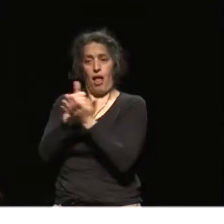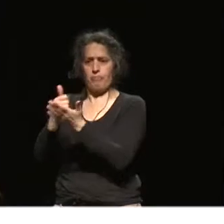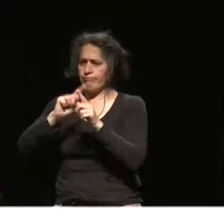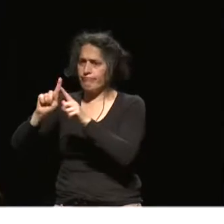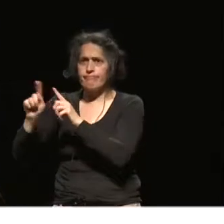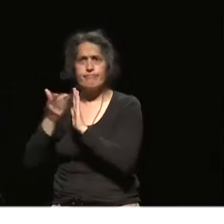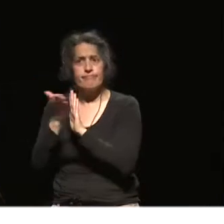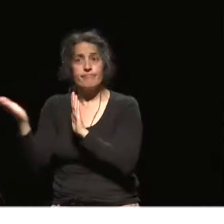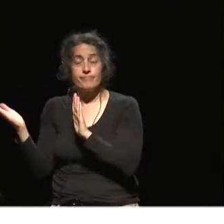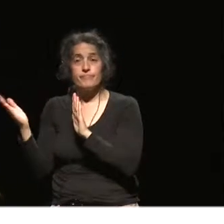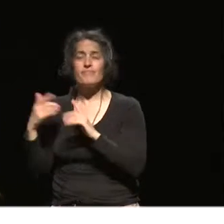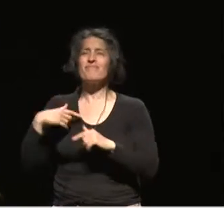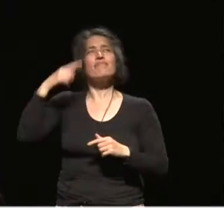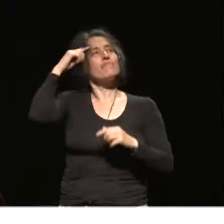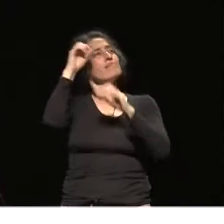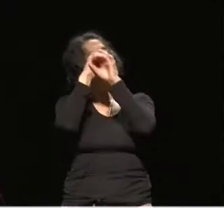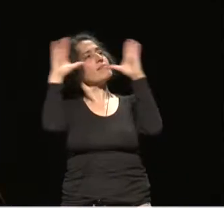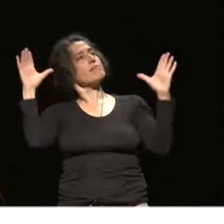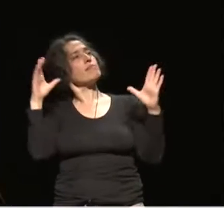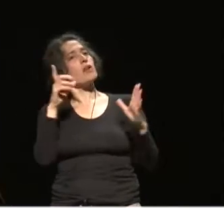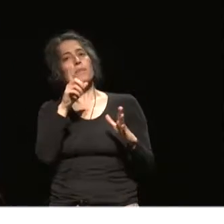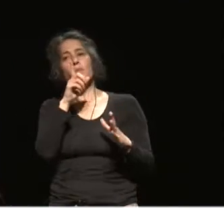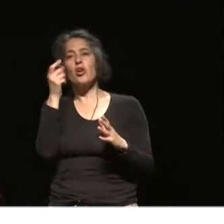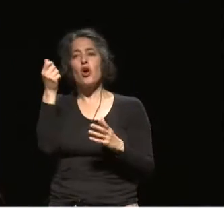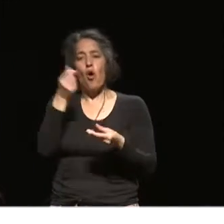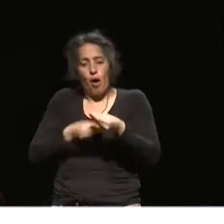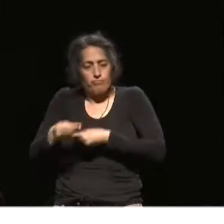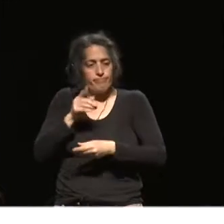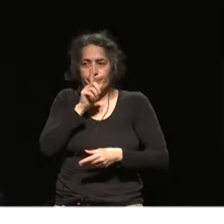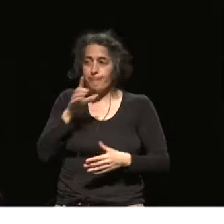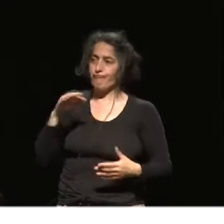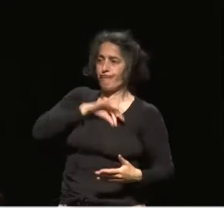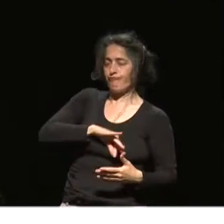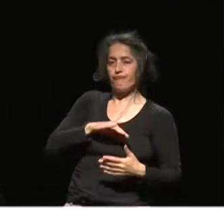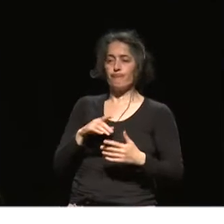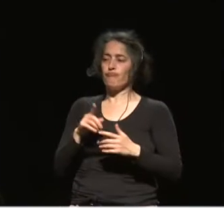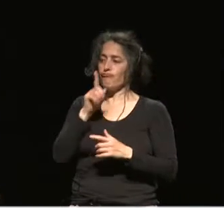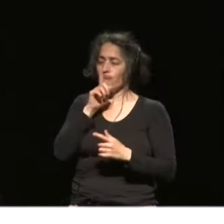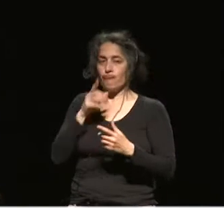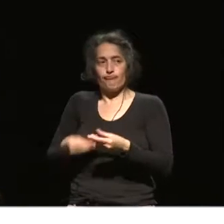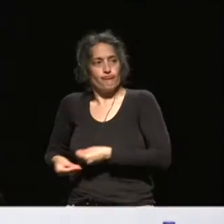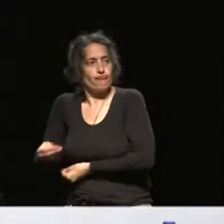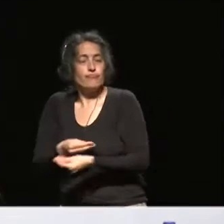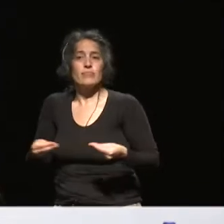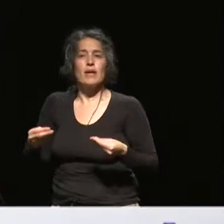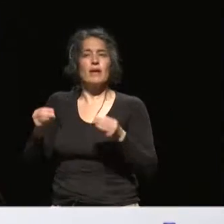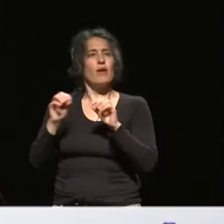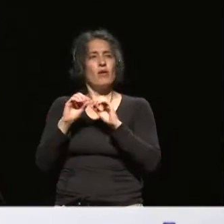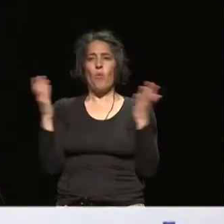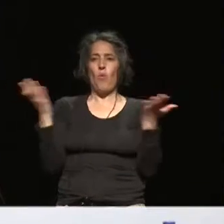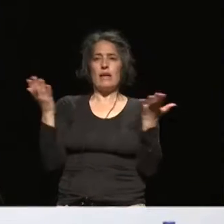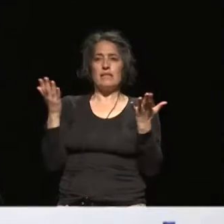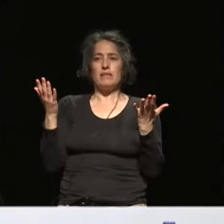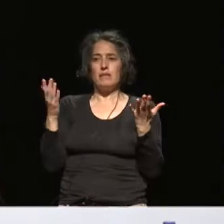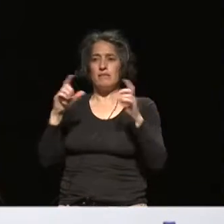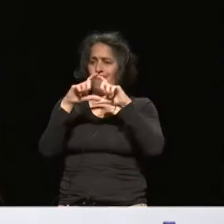a great many things. And what we try to do is we take many, many different activities and behaviors and we fit it under one umbrella, which